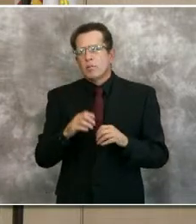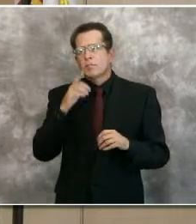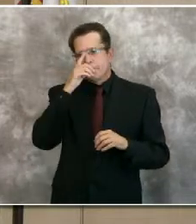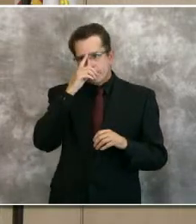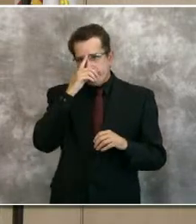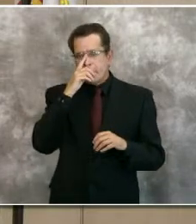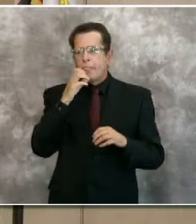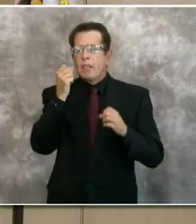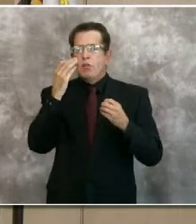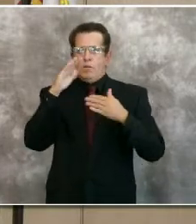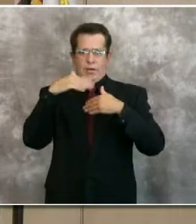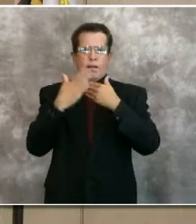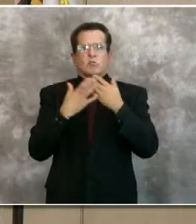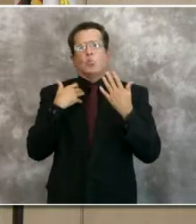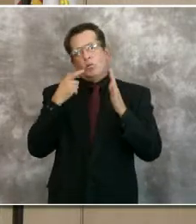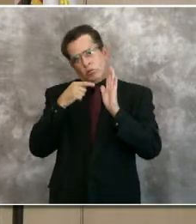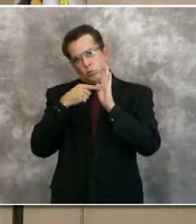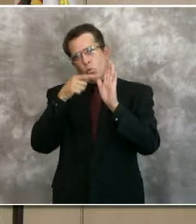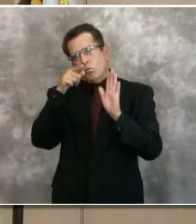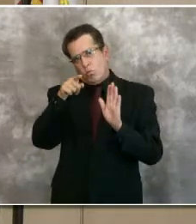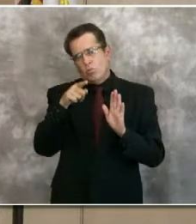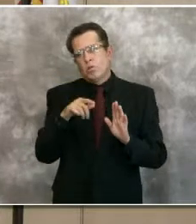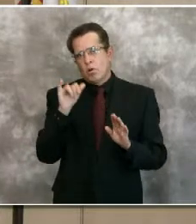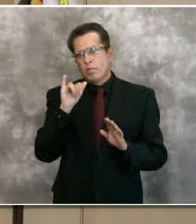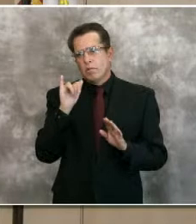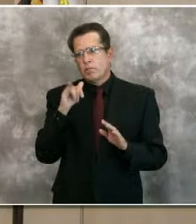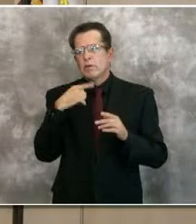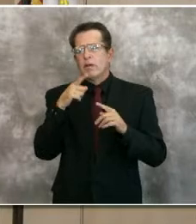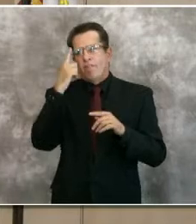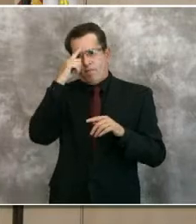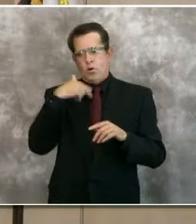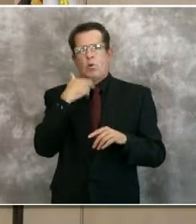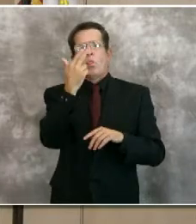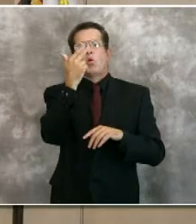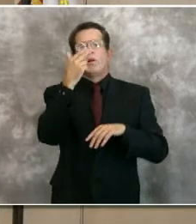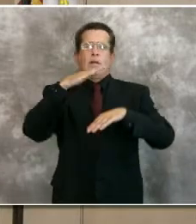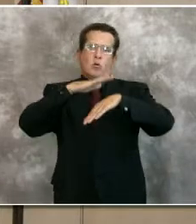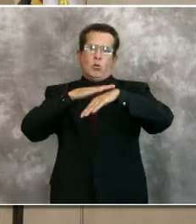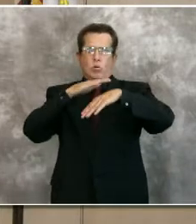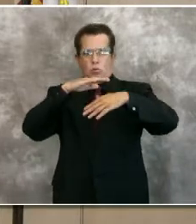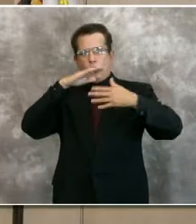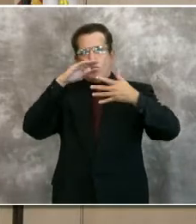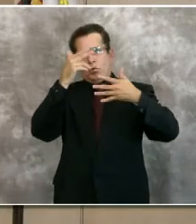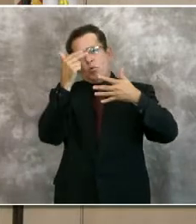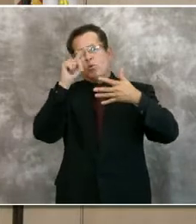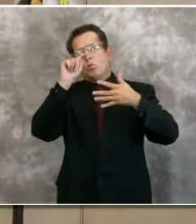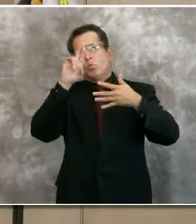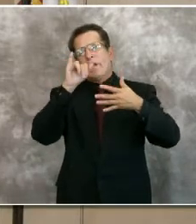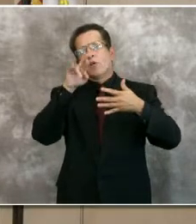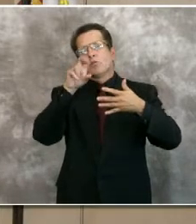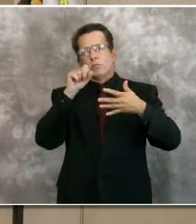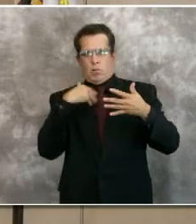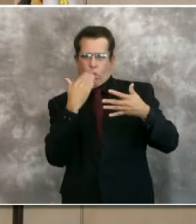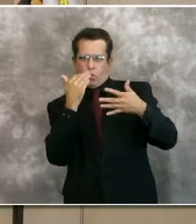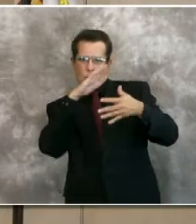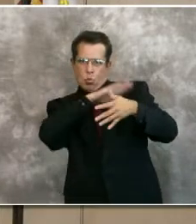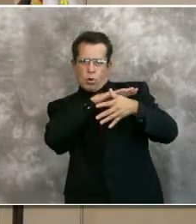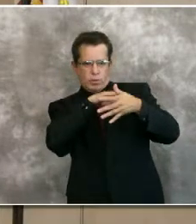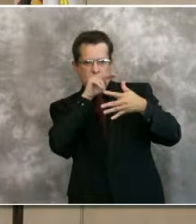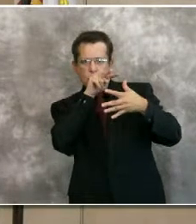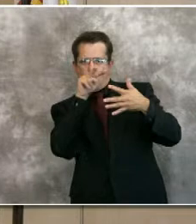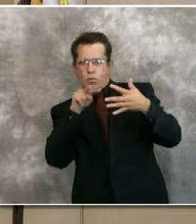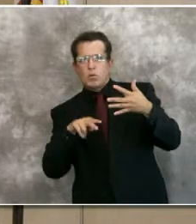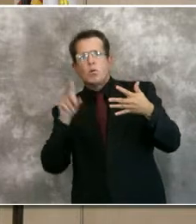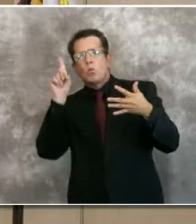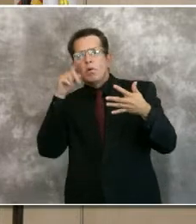next, I'd like to update you and transition to our 13 triggers, which determine if additional measures